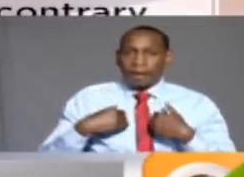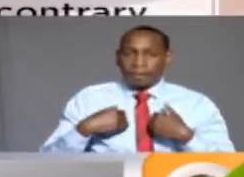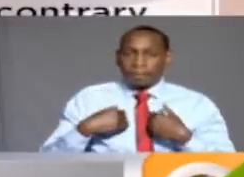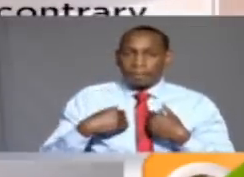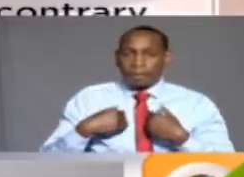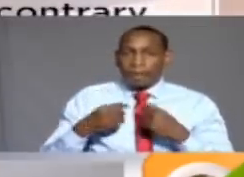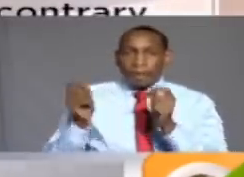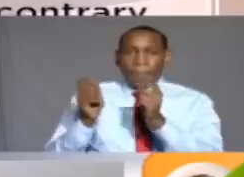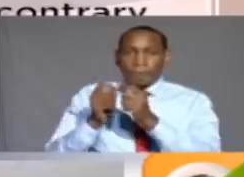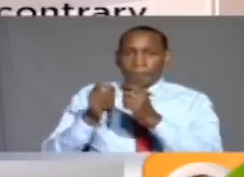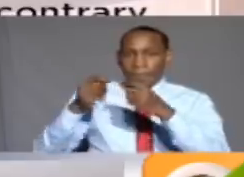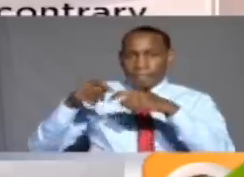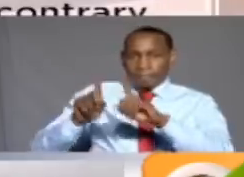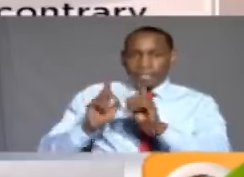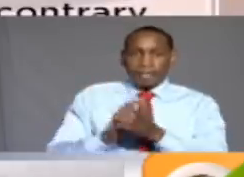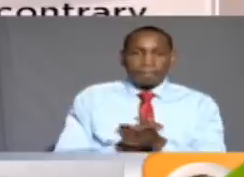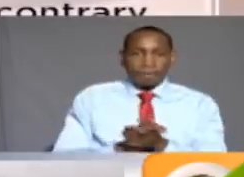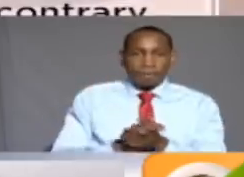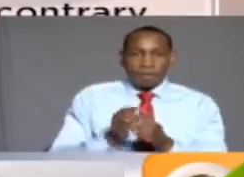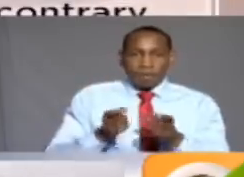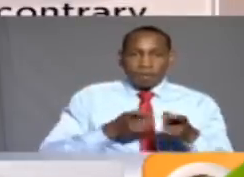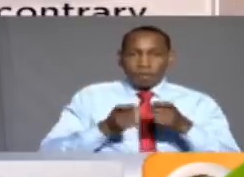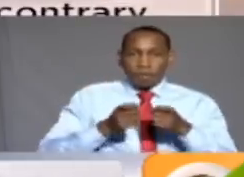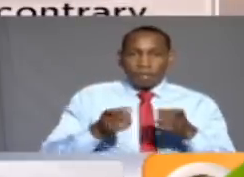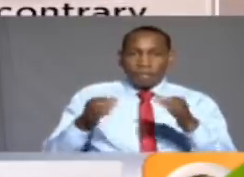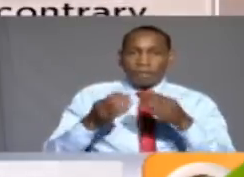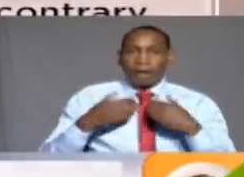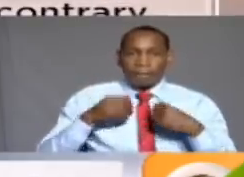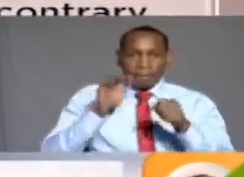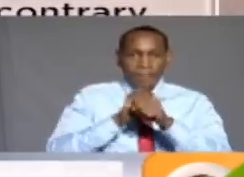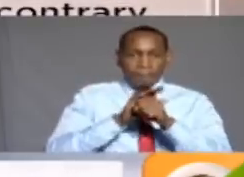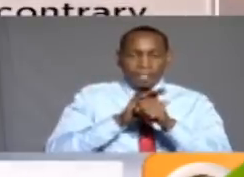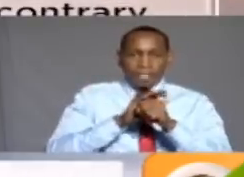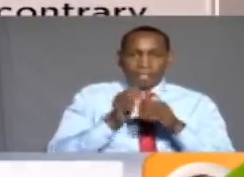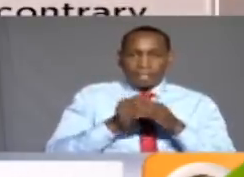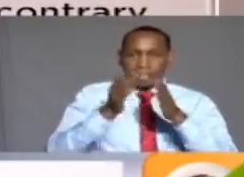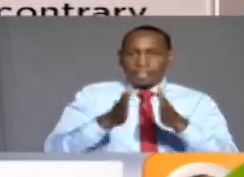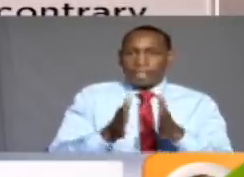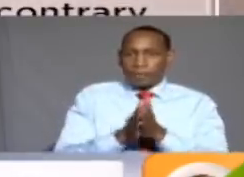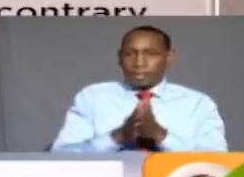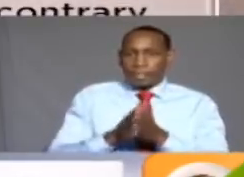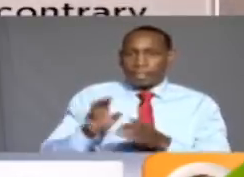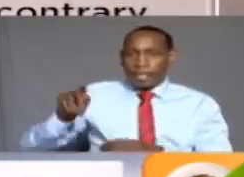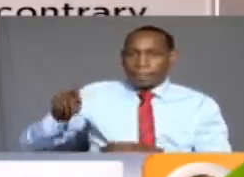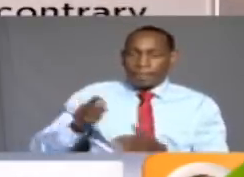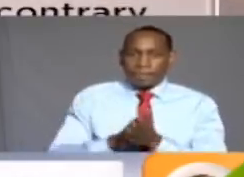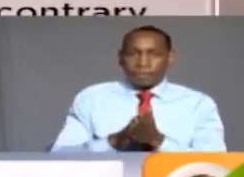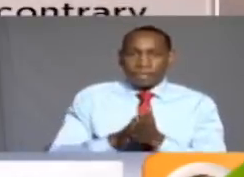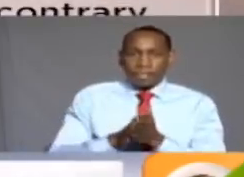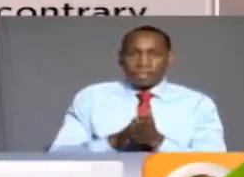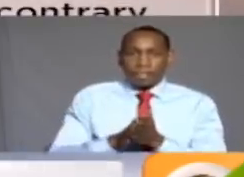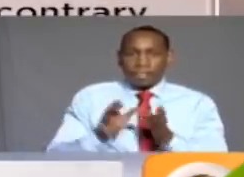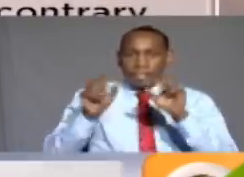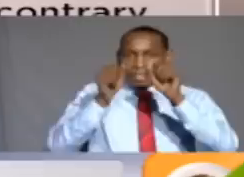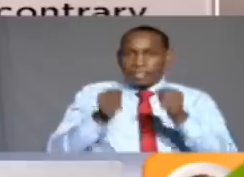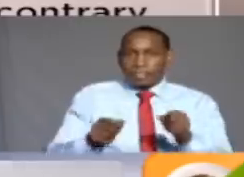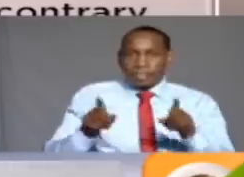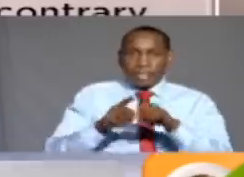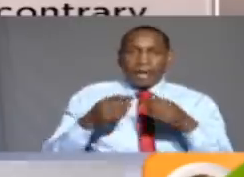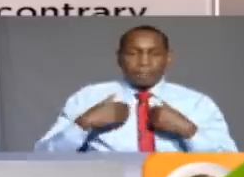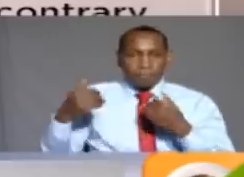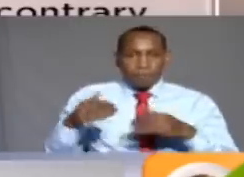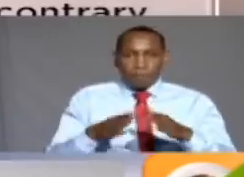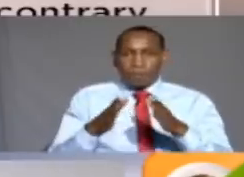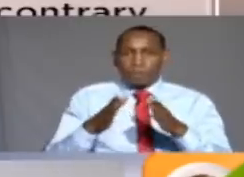self-inflicted crisis. Being the ruling party, commanding a clear majority in the legislature, and relatively loyal loyal executive bureaucracy since 2013. It has all the